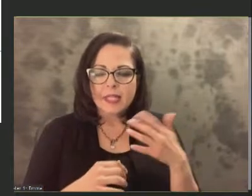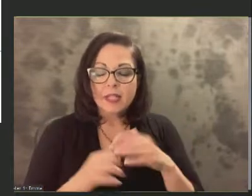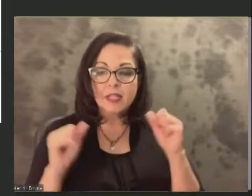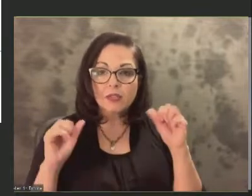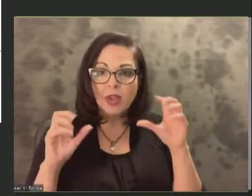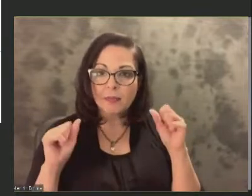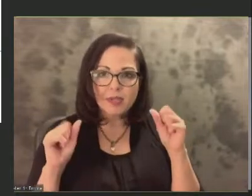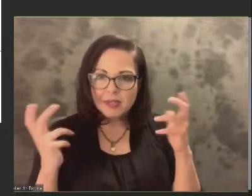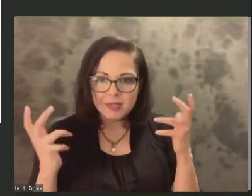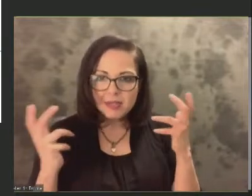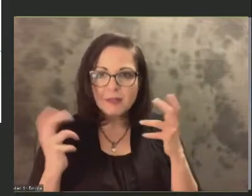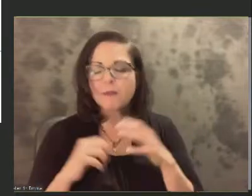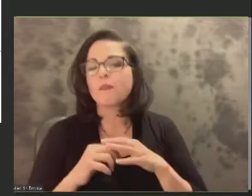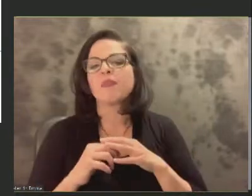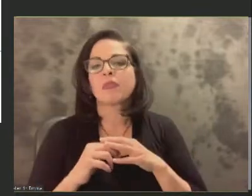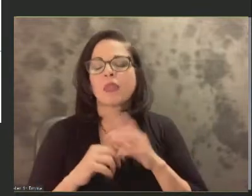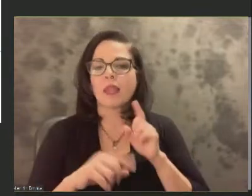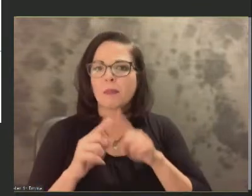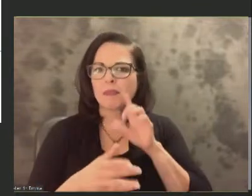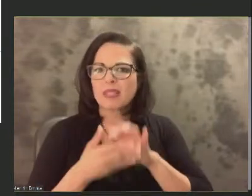incredible in terms of the